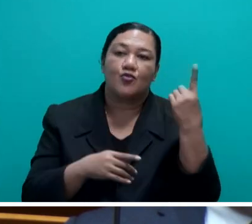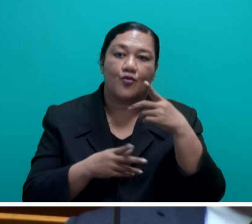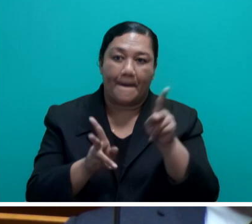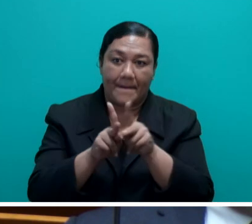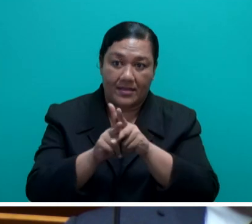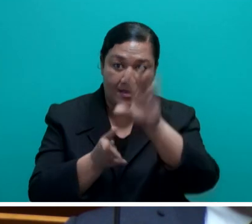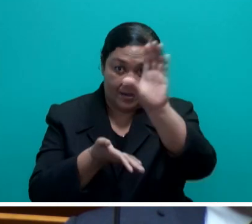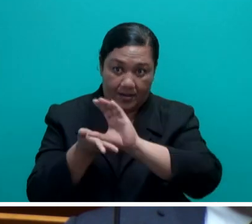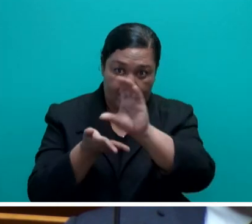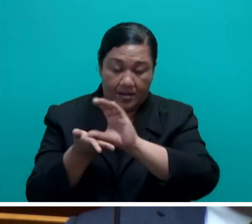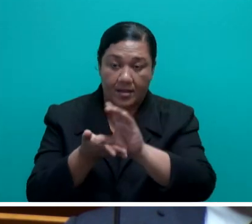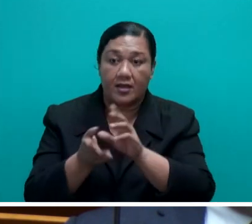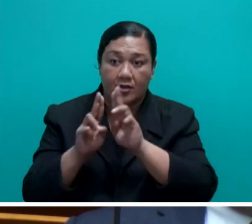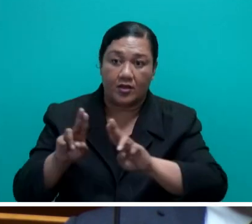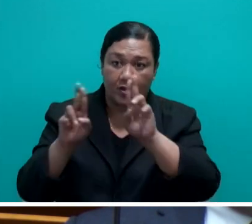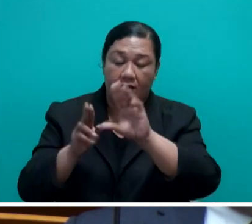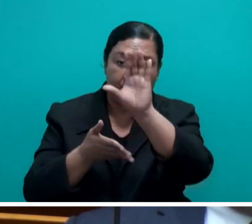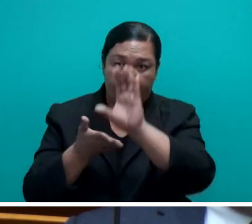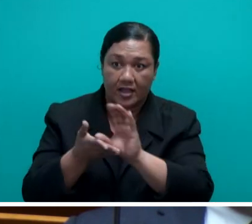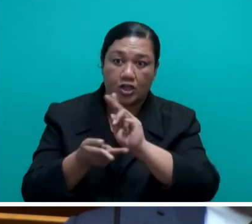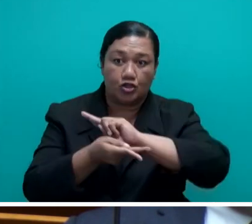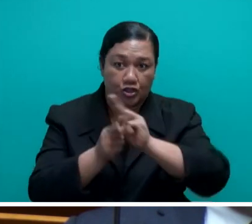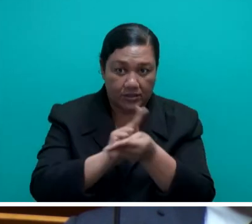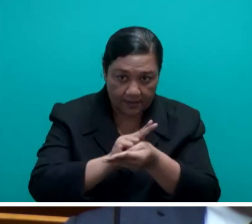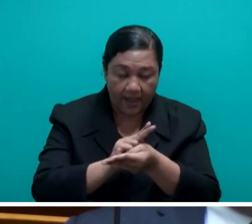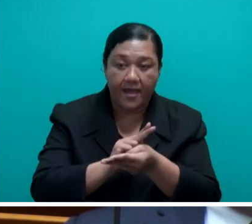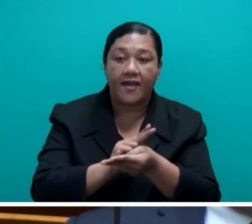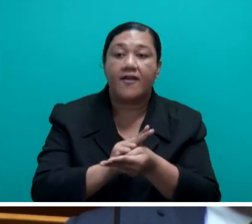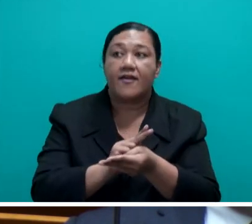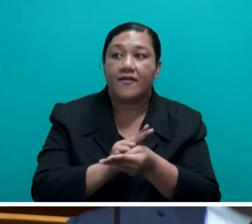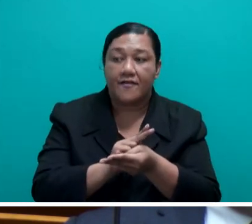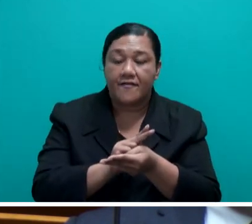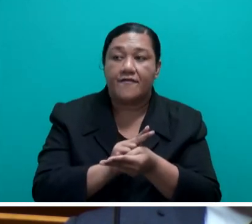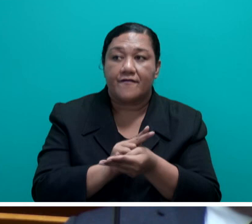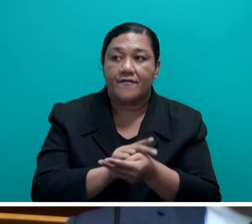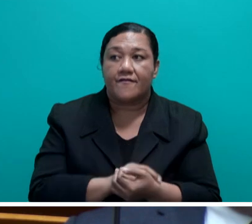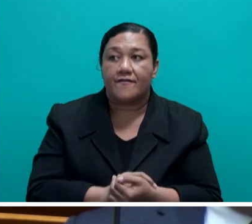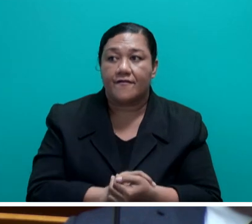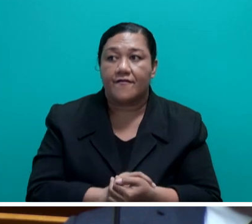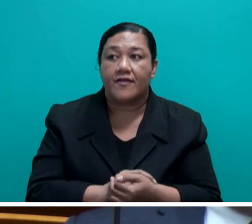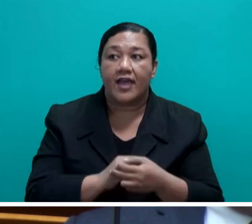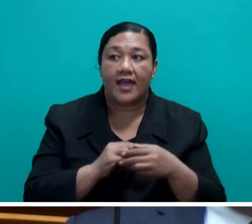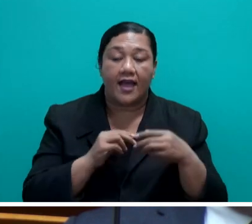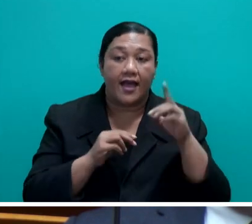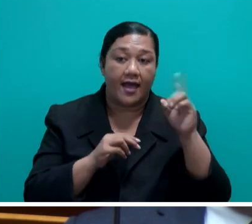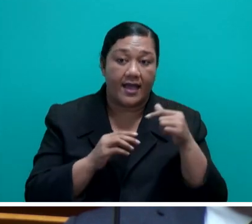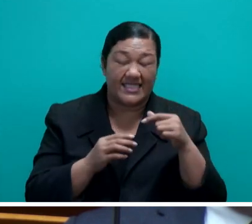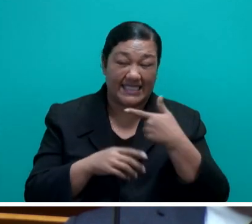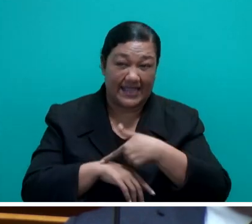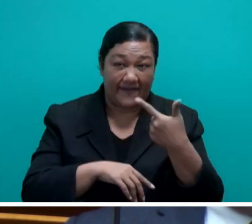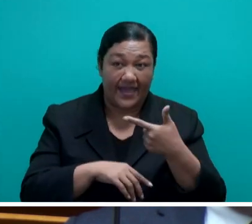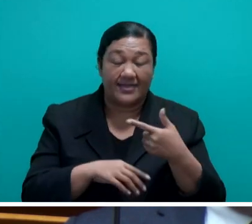UNFPA, United Nations Fund, UNICEF, United Nations Children Fund, UNICEF, Adventist Development and Relief Agency,